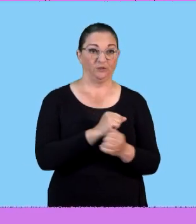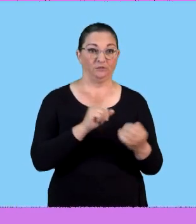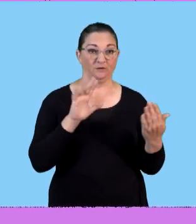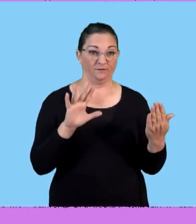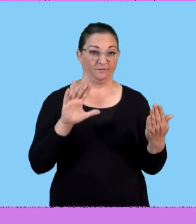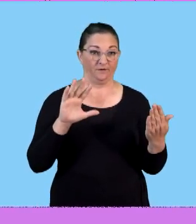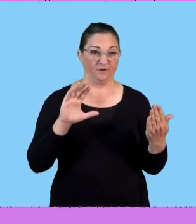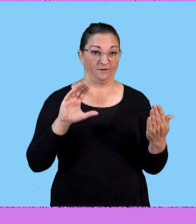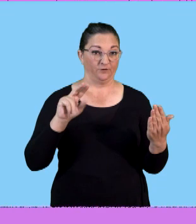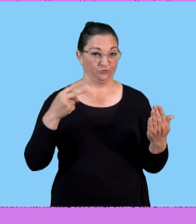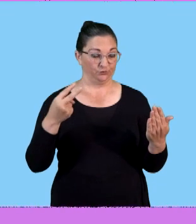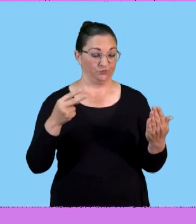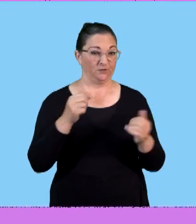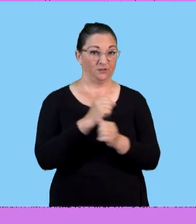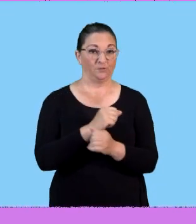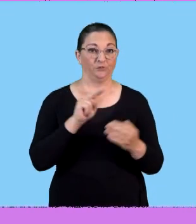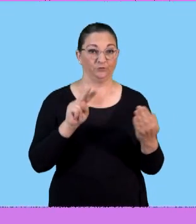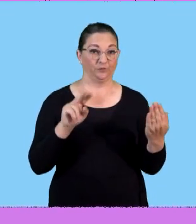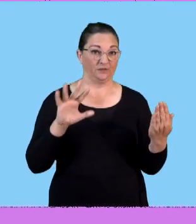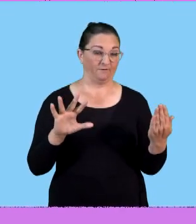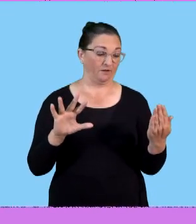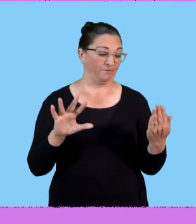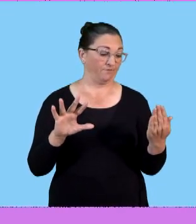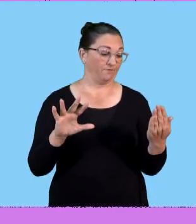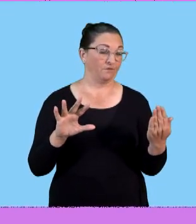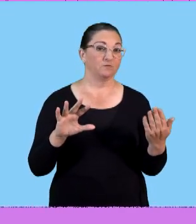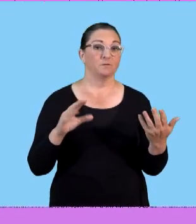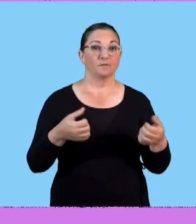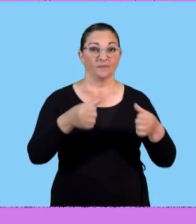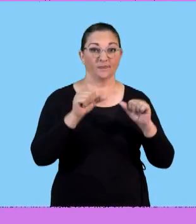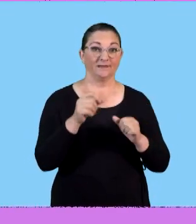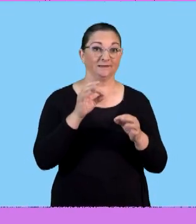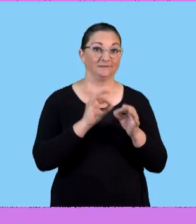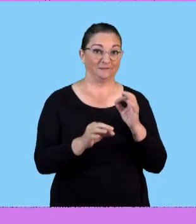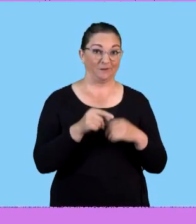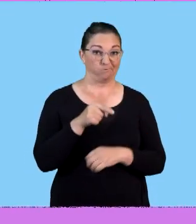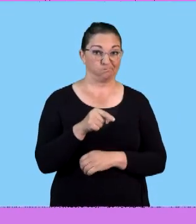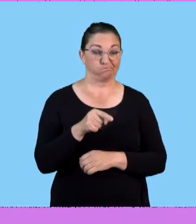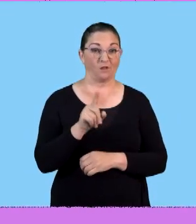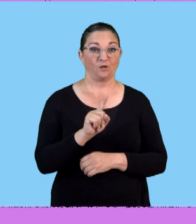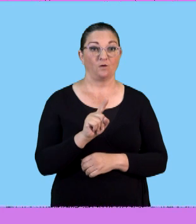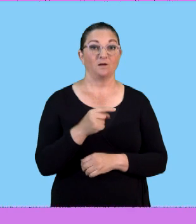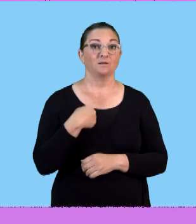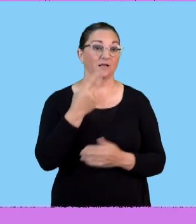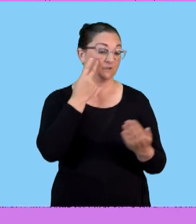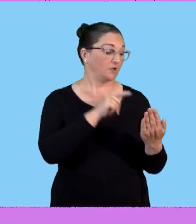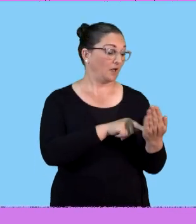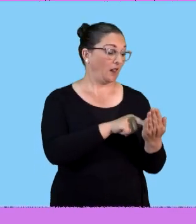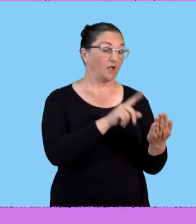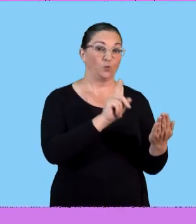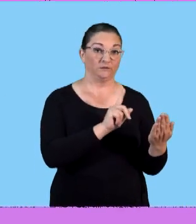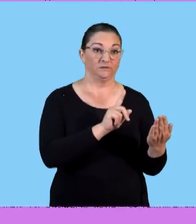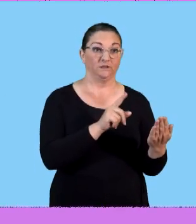multiplied by 5 squared multiplied by 25. Guys, so when I simplify this is what I see on